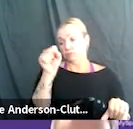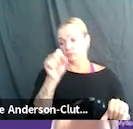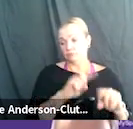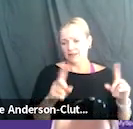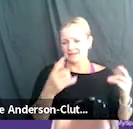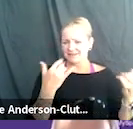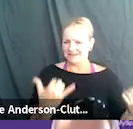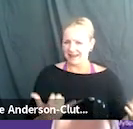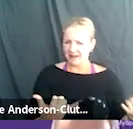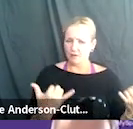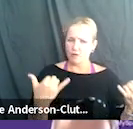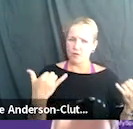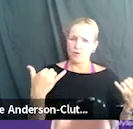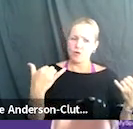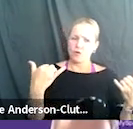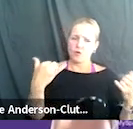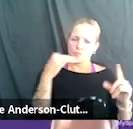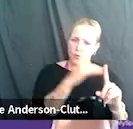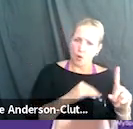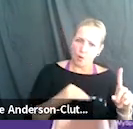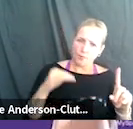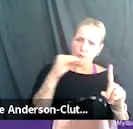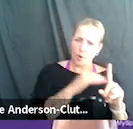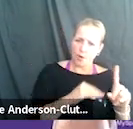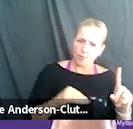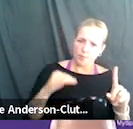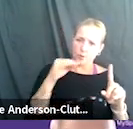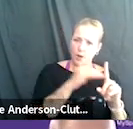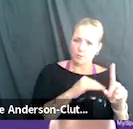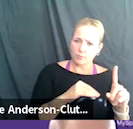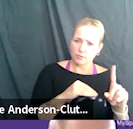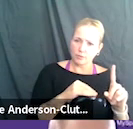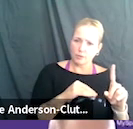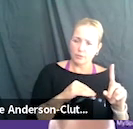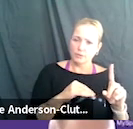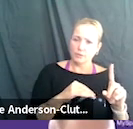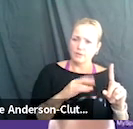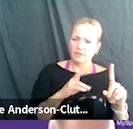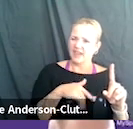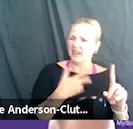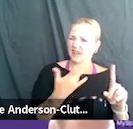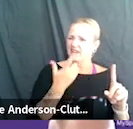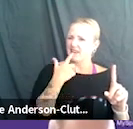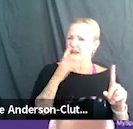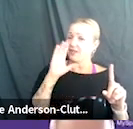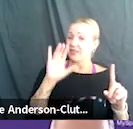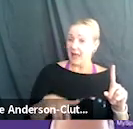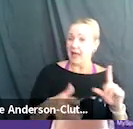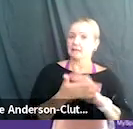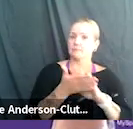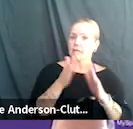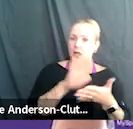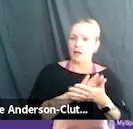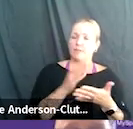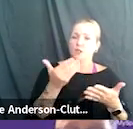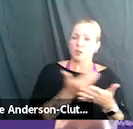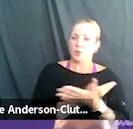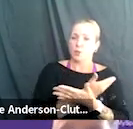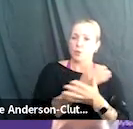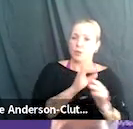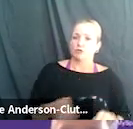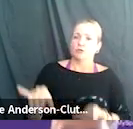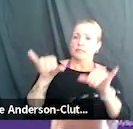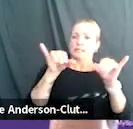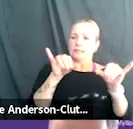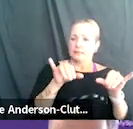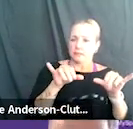interested, so Ritual de lo Habitual was the name of the second album, I think, by Jane's Addiction. And I was reading something about it. I thought it was a